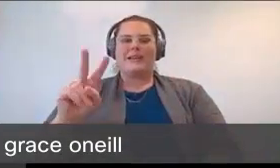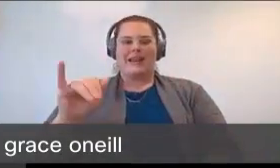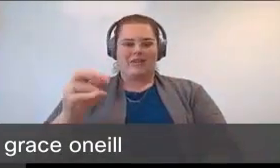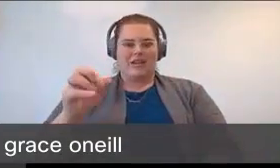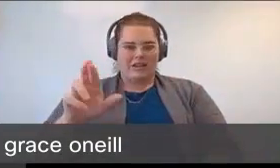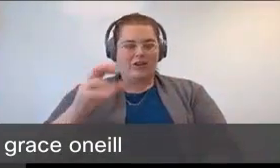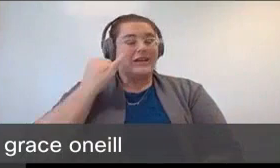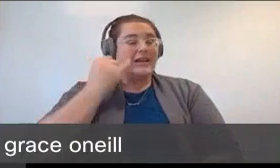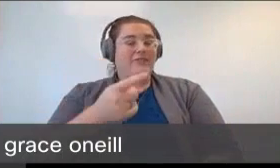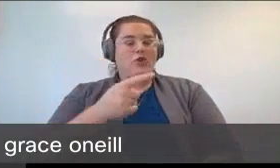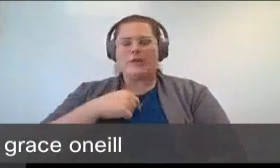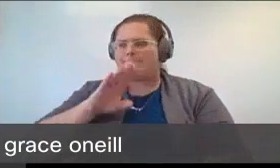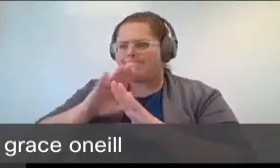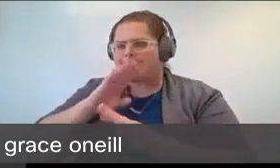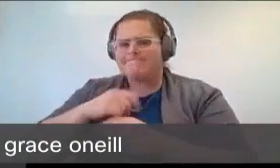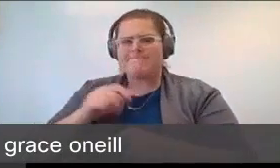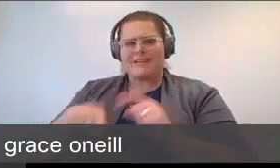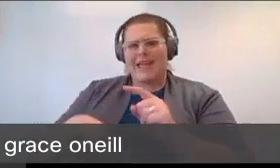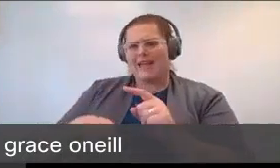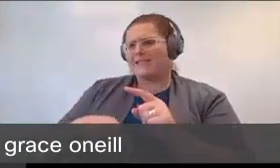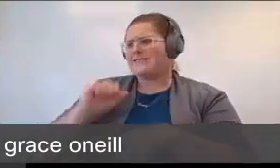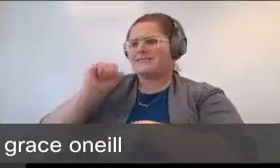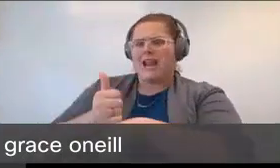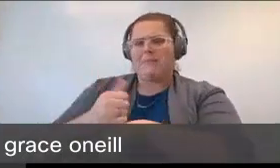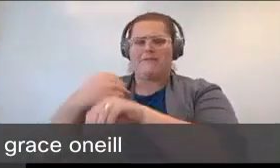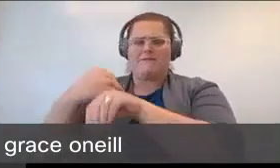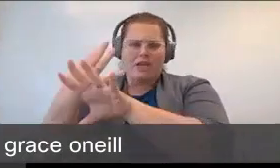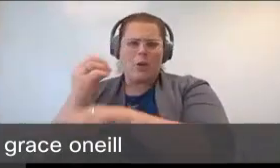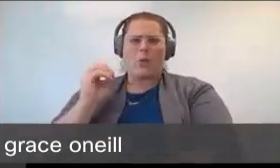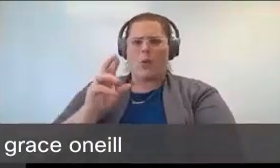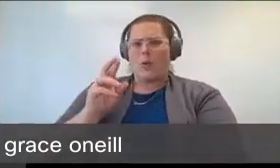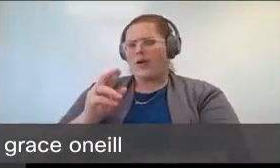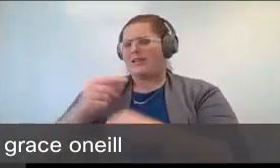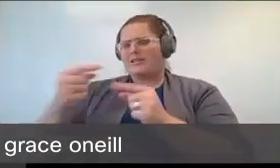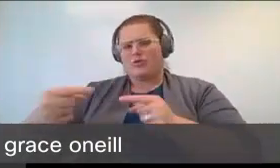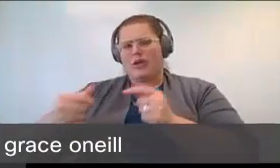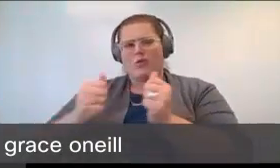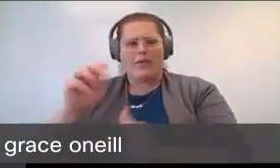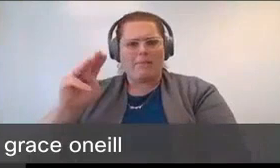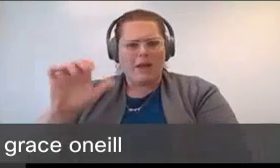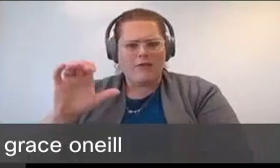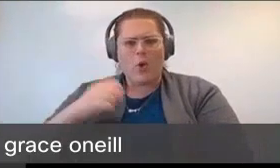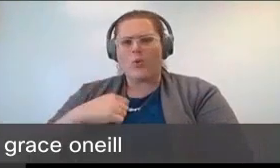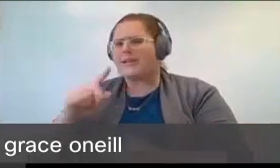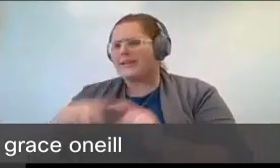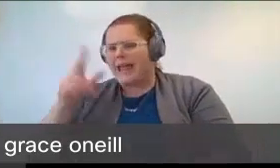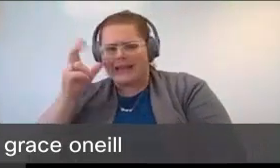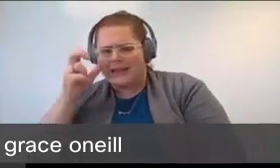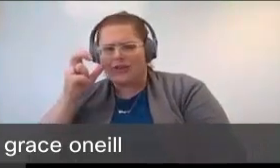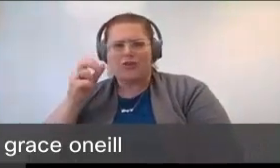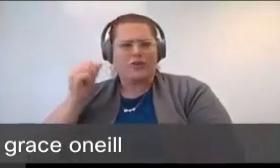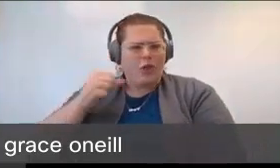you have trouble with your microphone or can't get the video to work. And they are on every virtual consultation that we